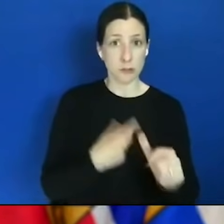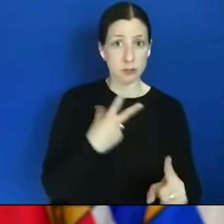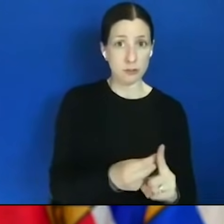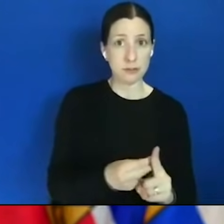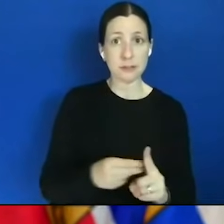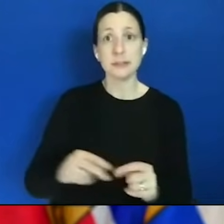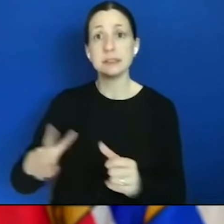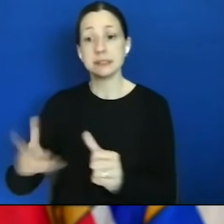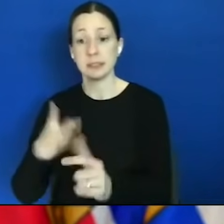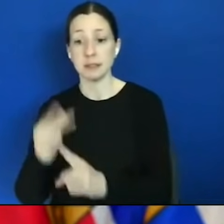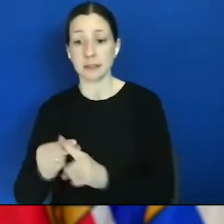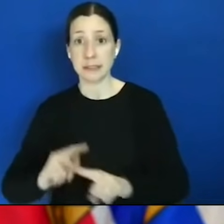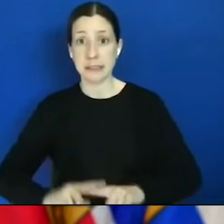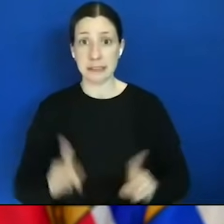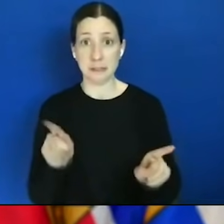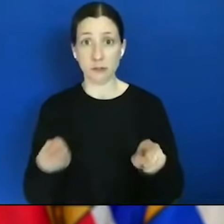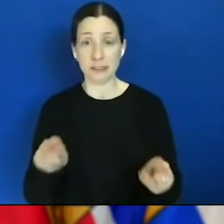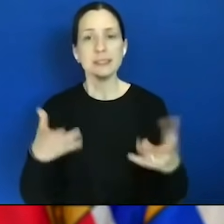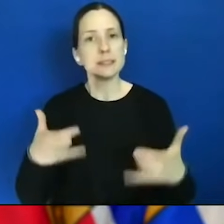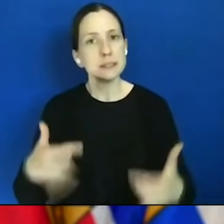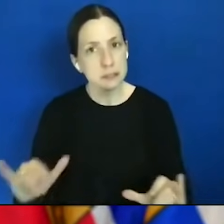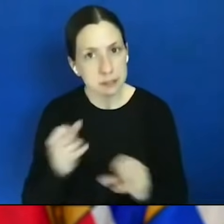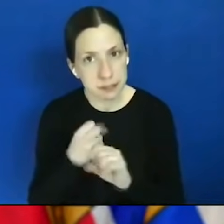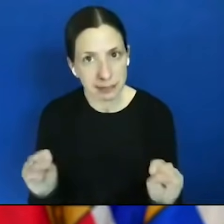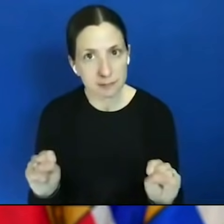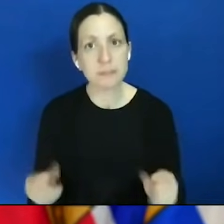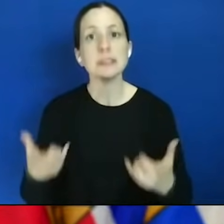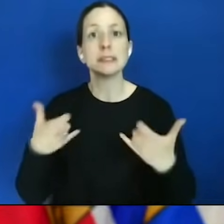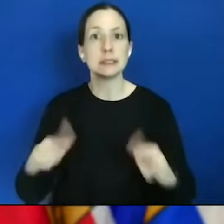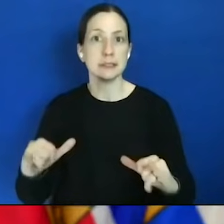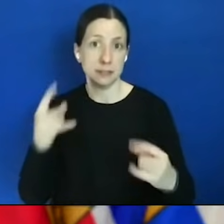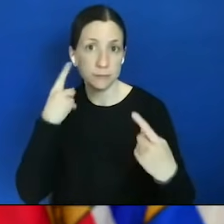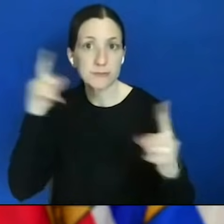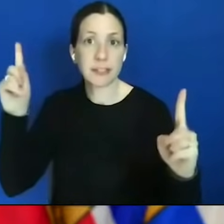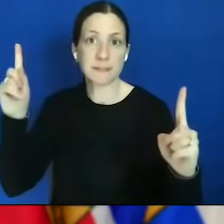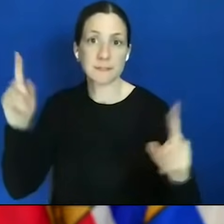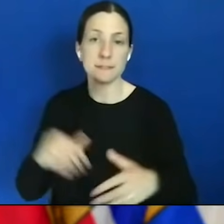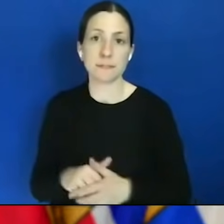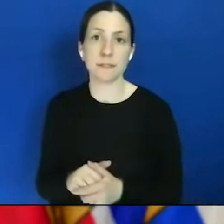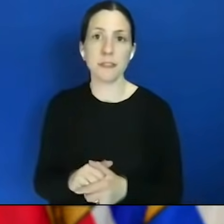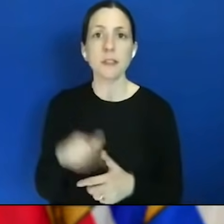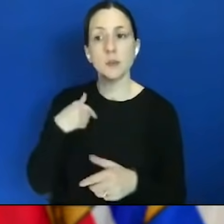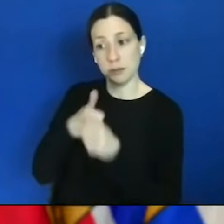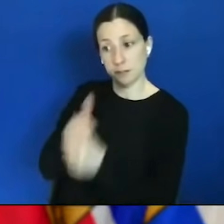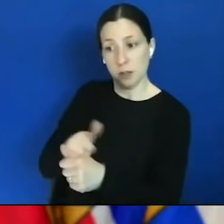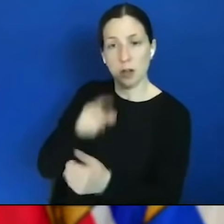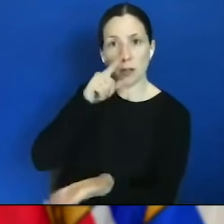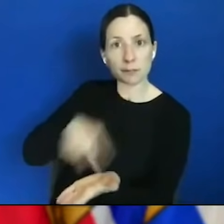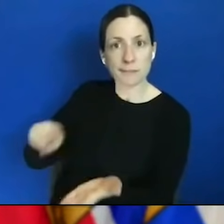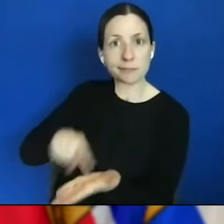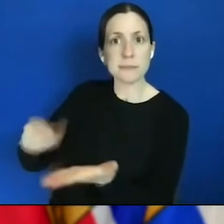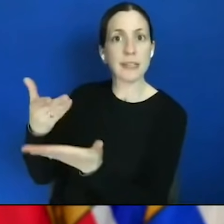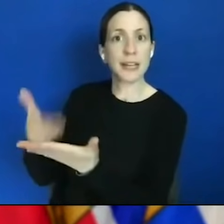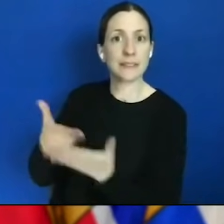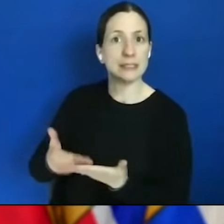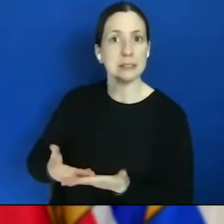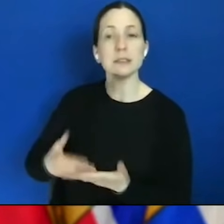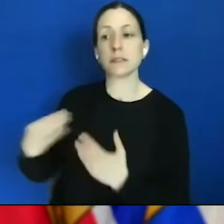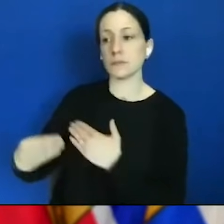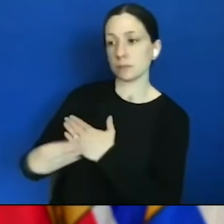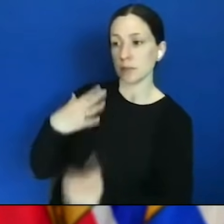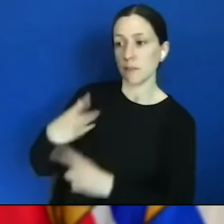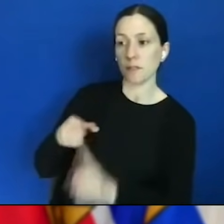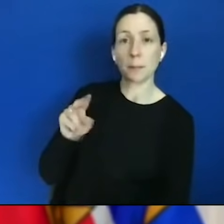different vaccine if you need to. This approach is based on scientific evidence and the guidance of NACI and our